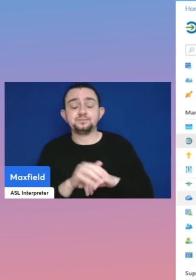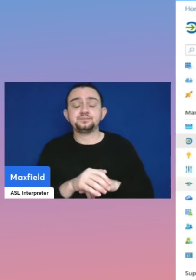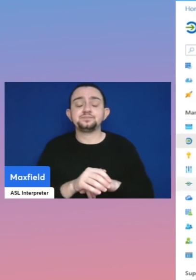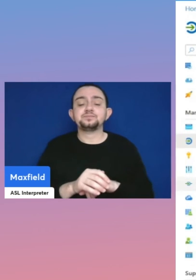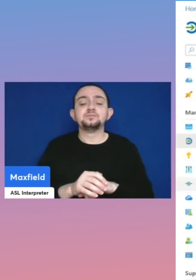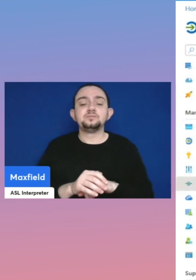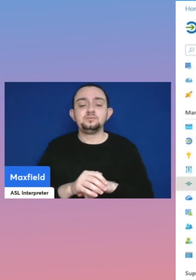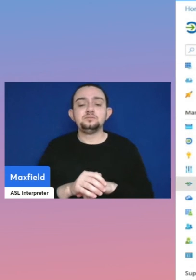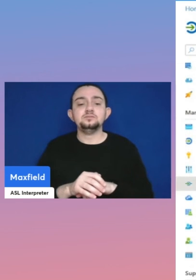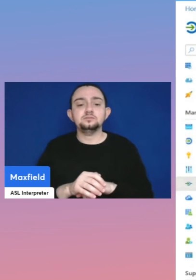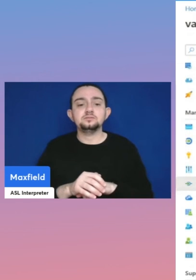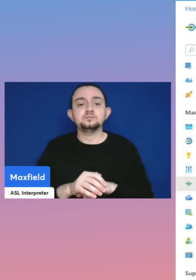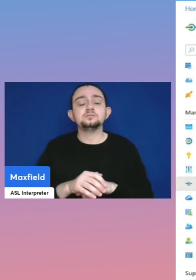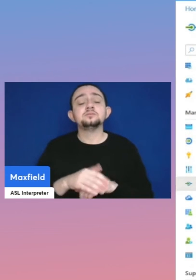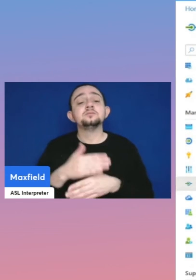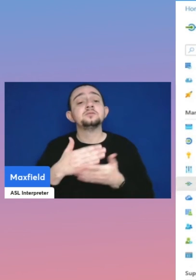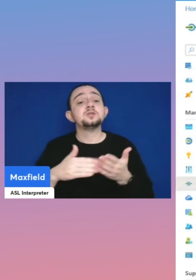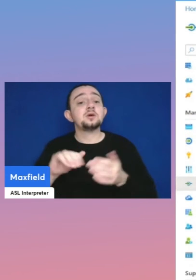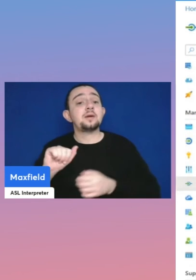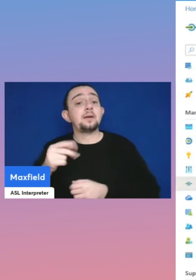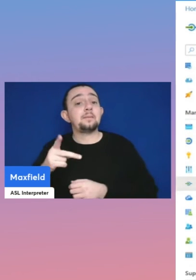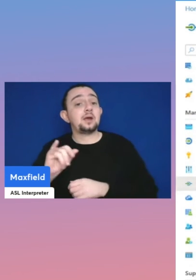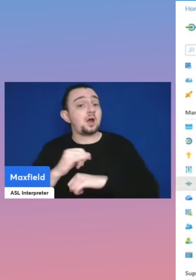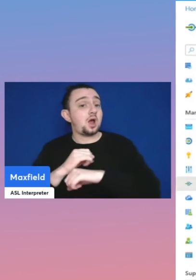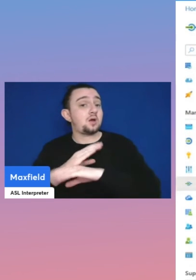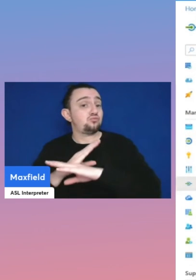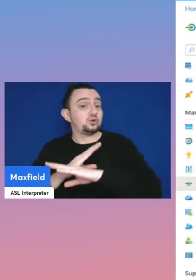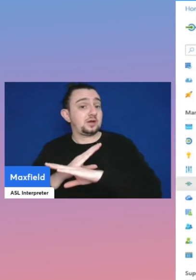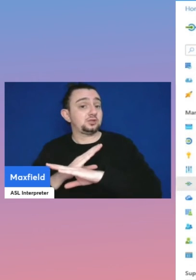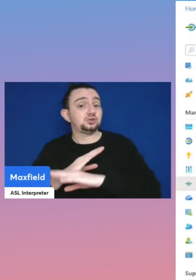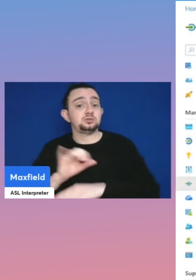and some API permissions,